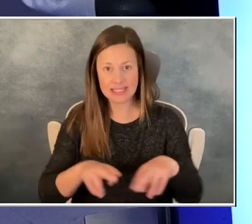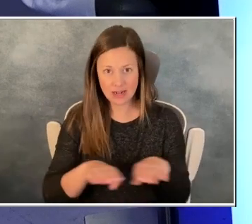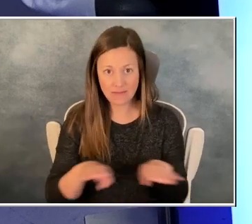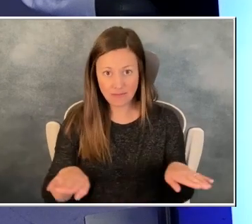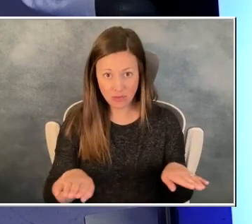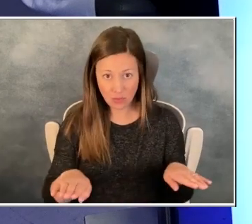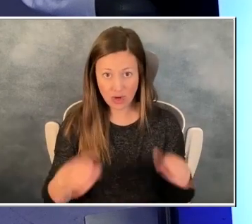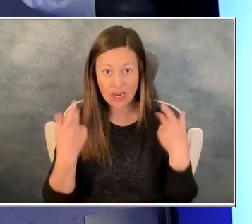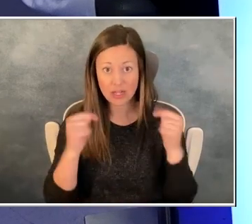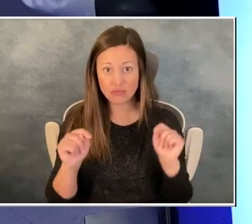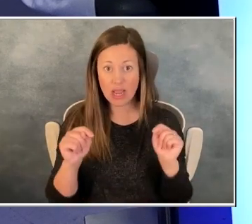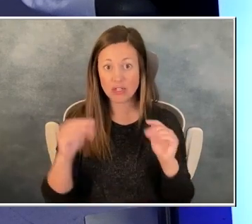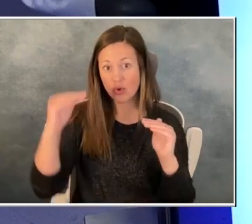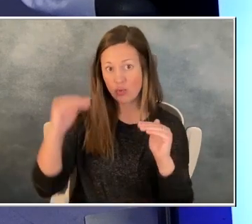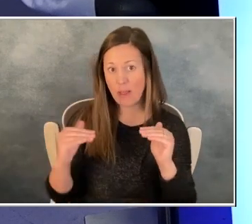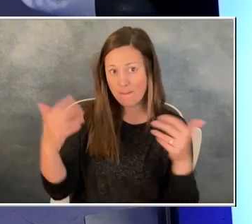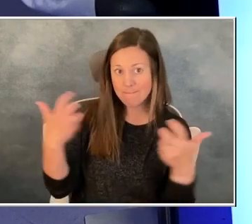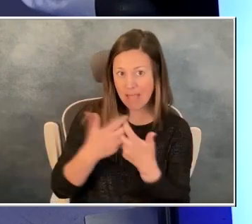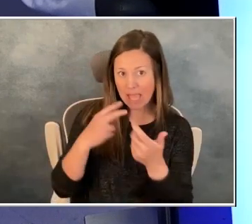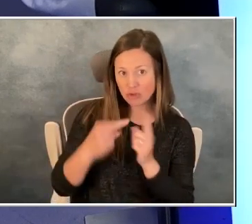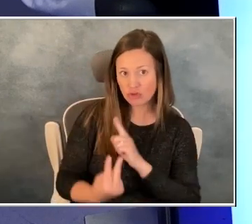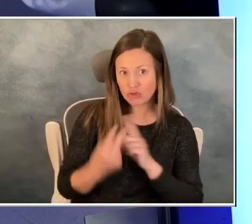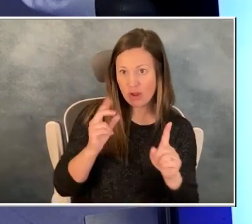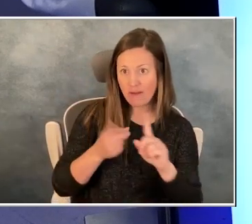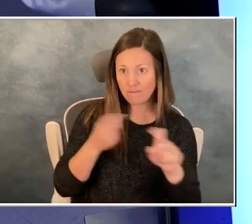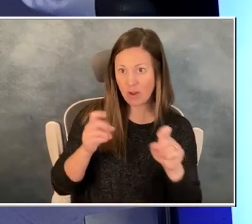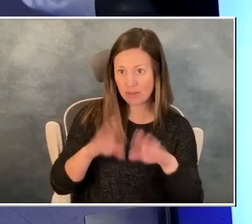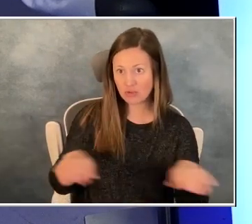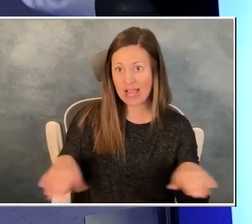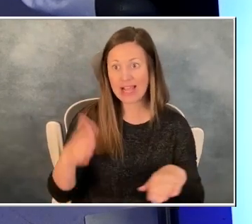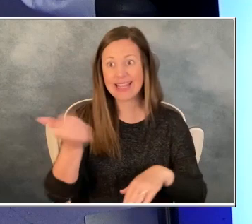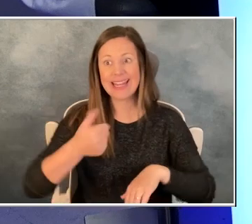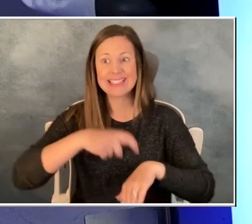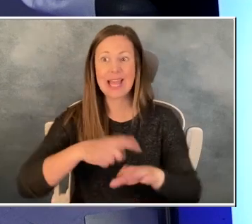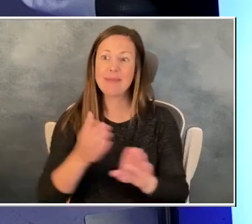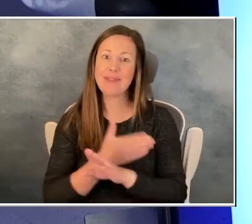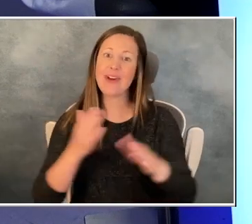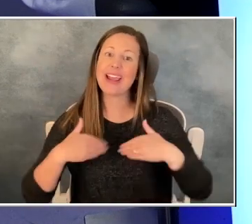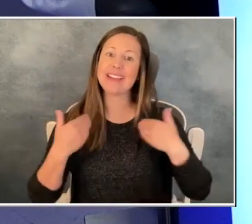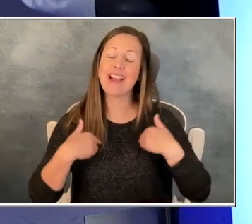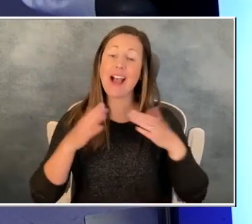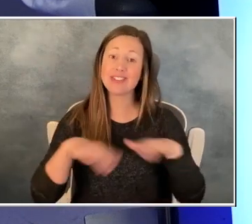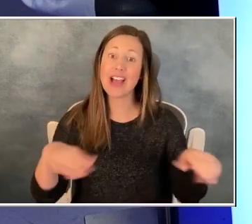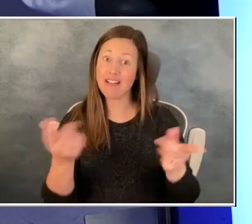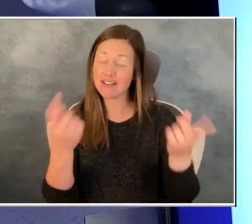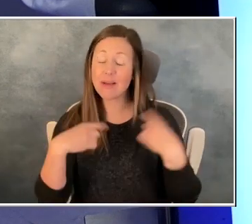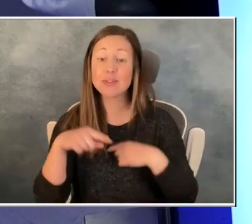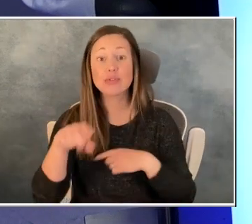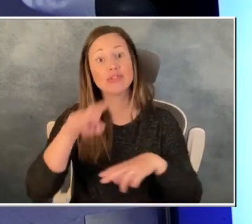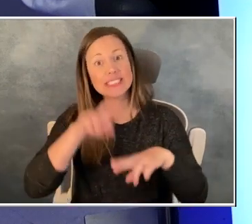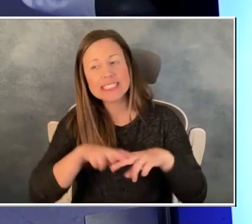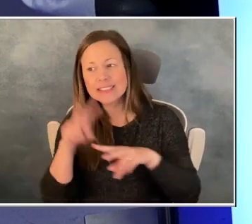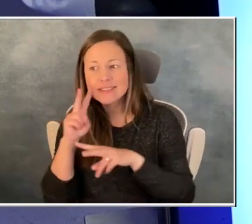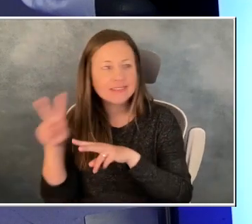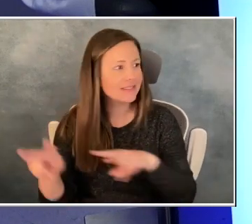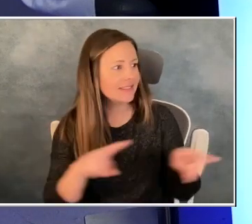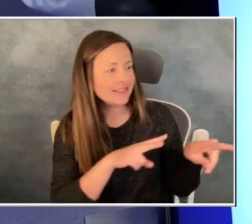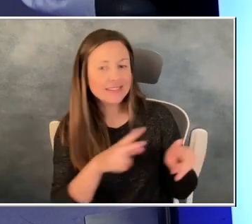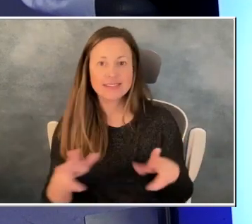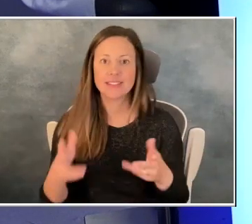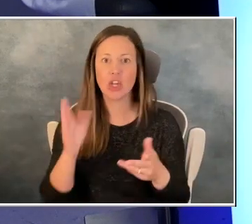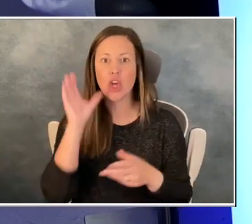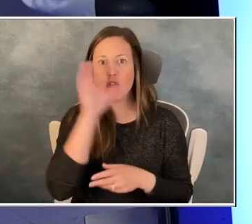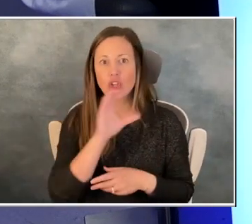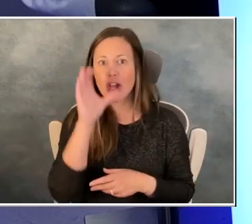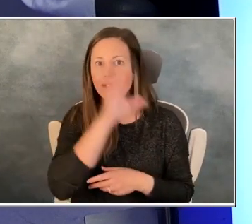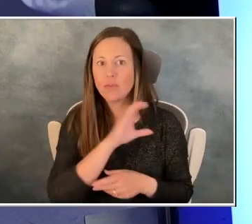toddler's perspective anytime before a young child comes over. So she sits and she looks at eye level, especially looking for possible drop medication or